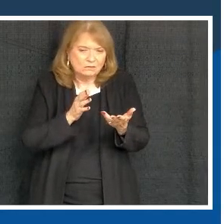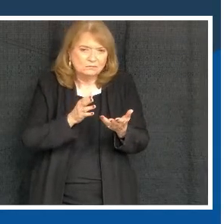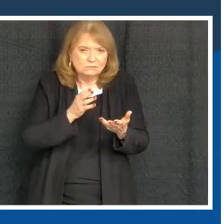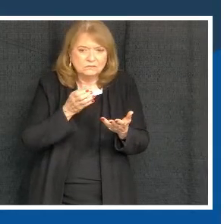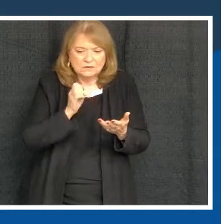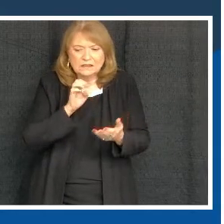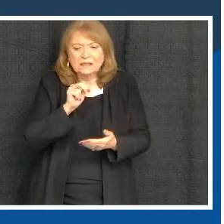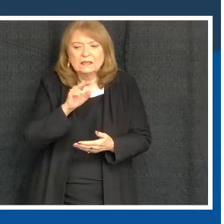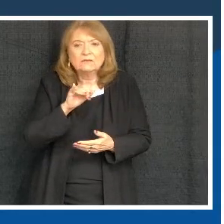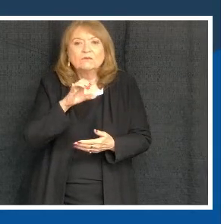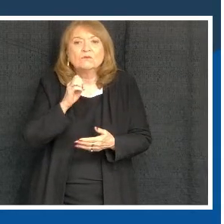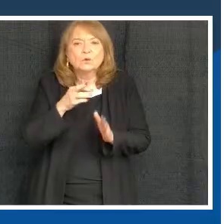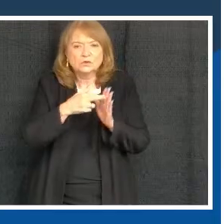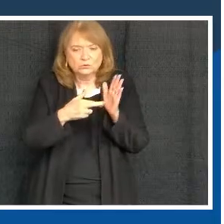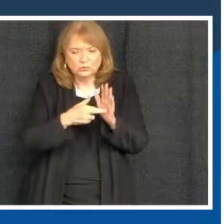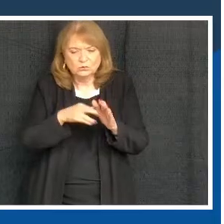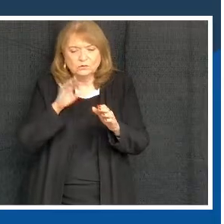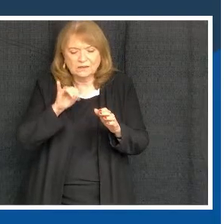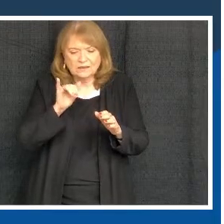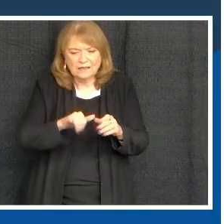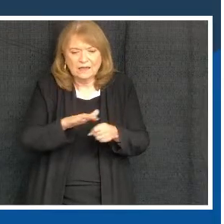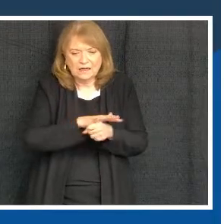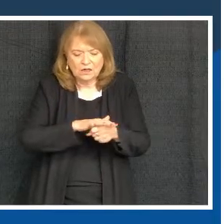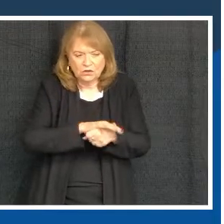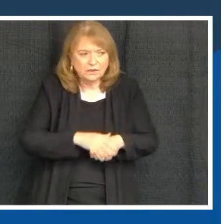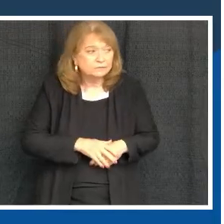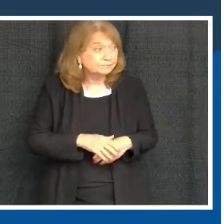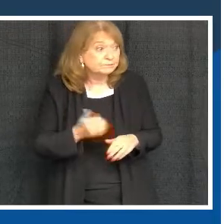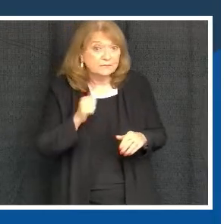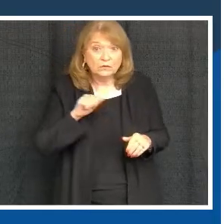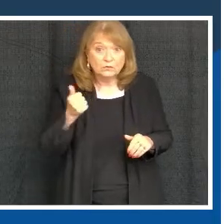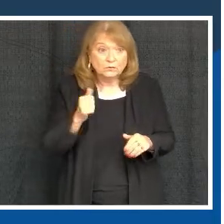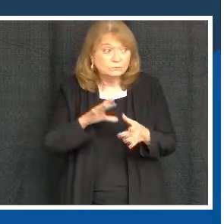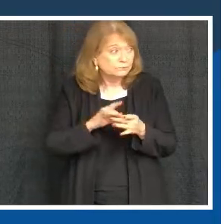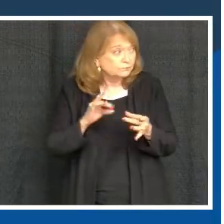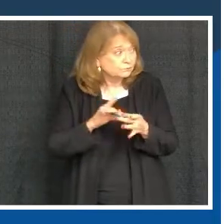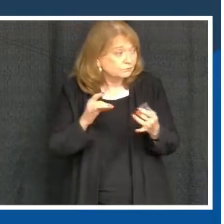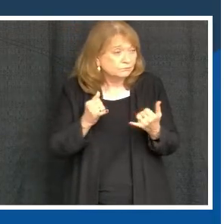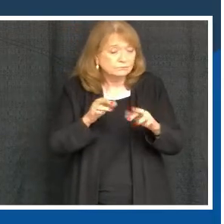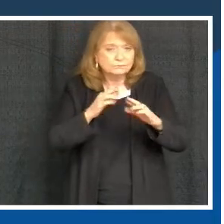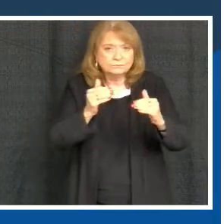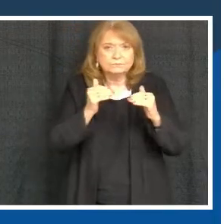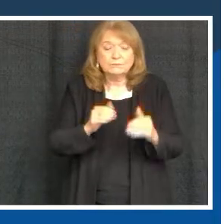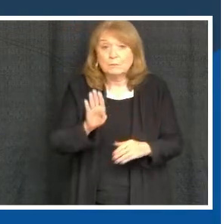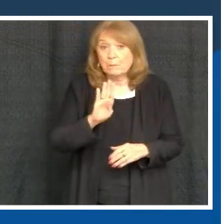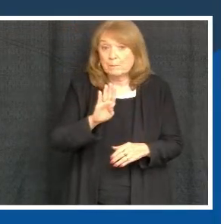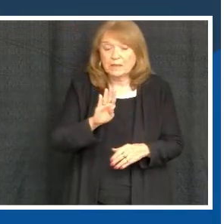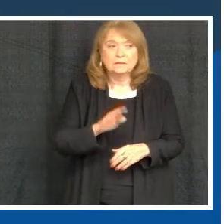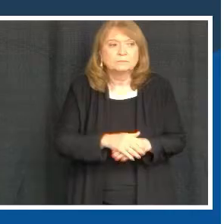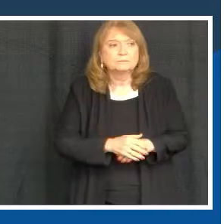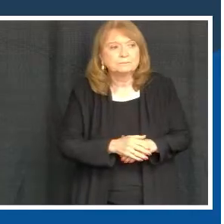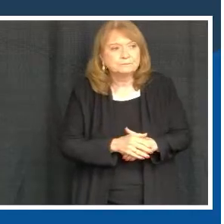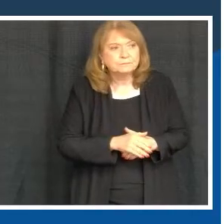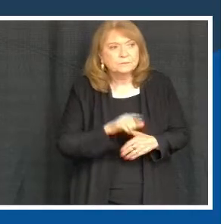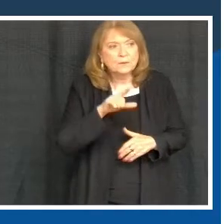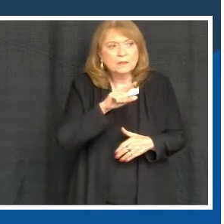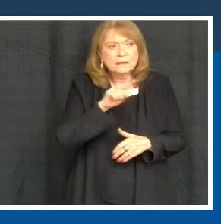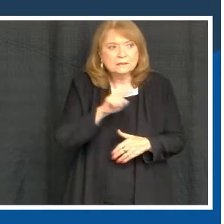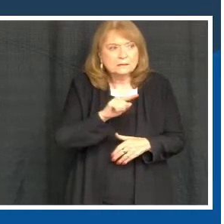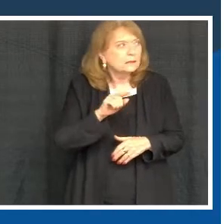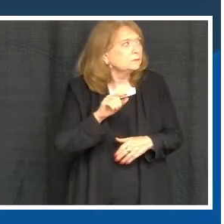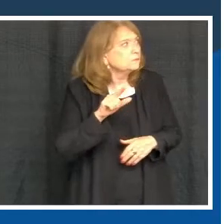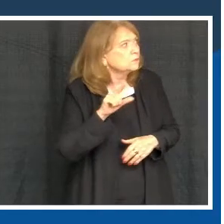you. Any other comment or question? Seeing none, we're now ready for item B, ordinance 79, 2024-25. Mr. Tyndall, please,